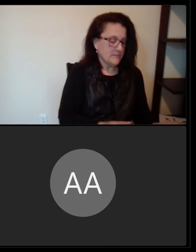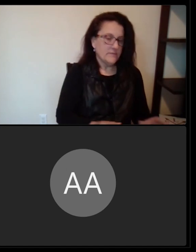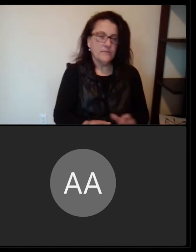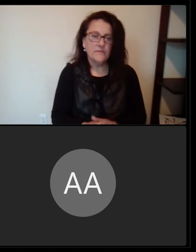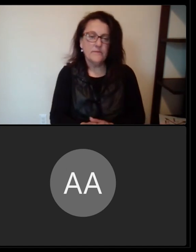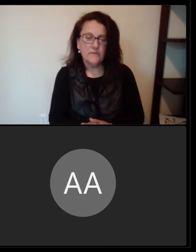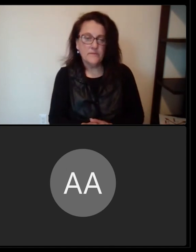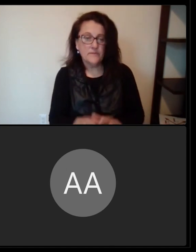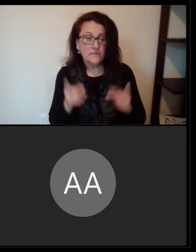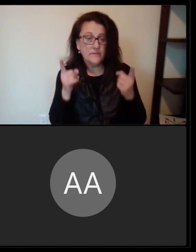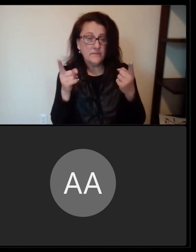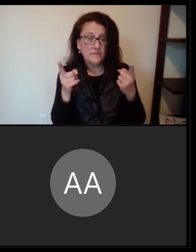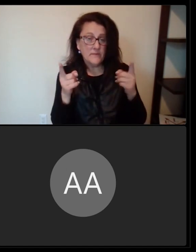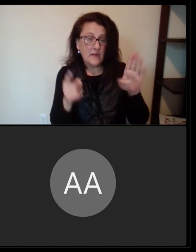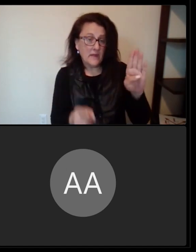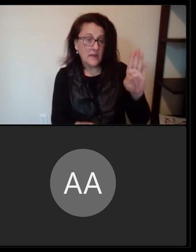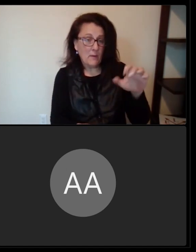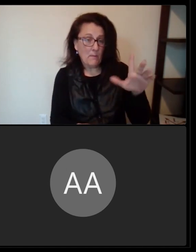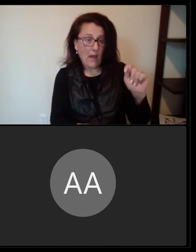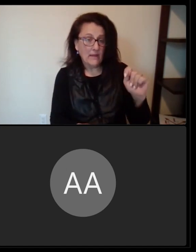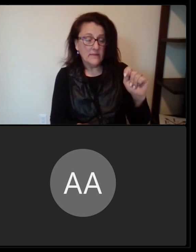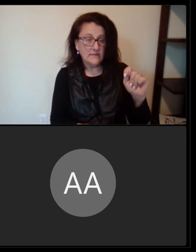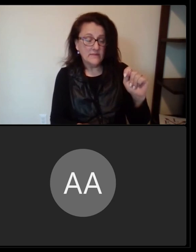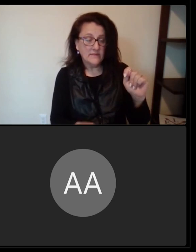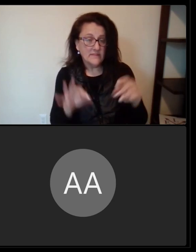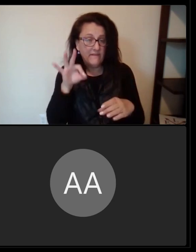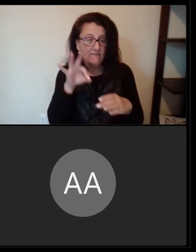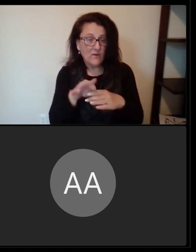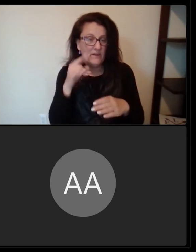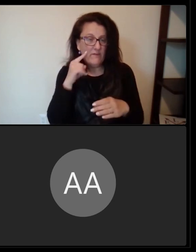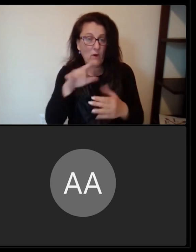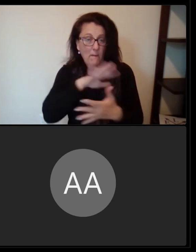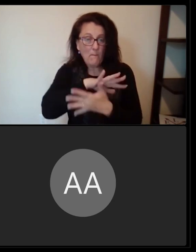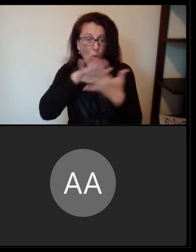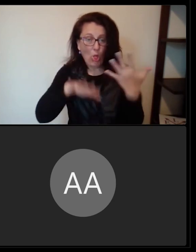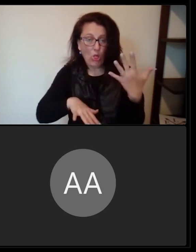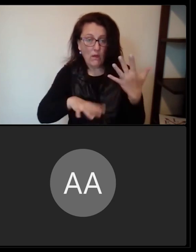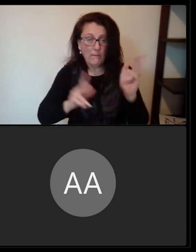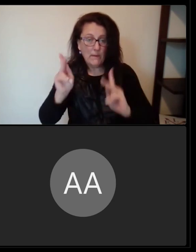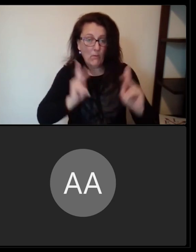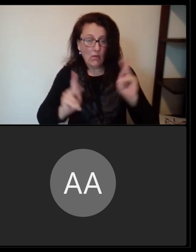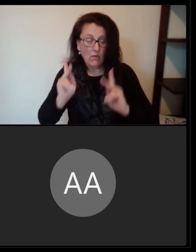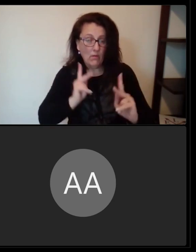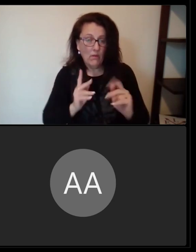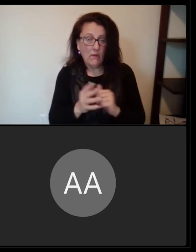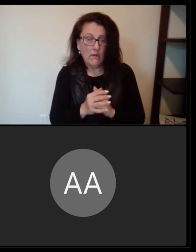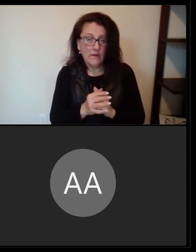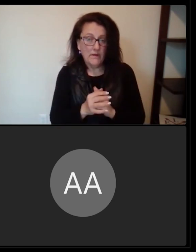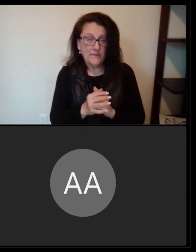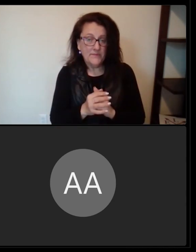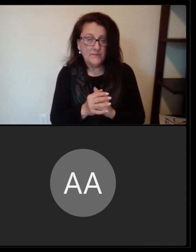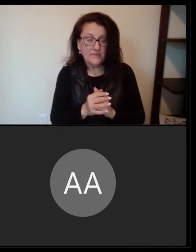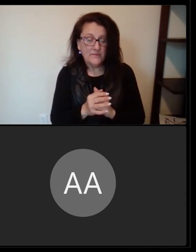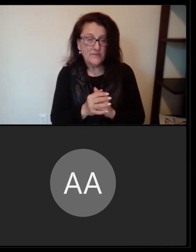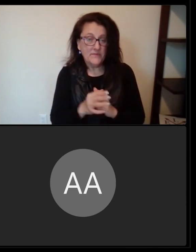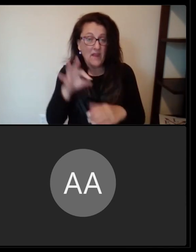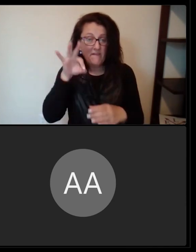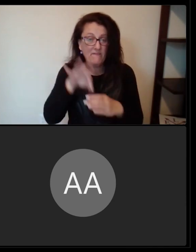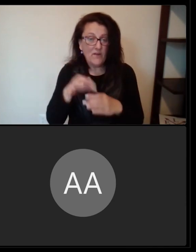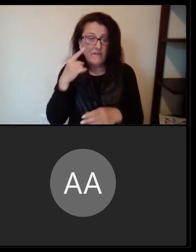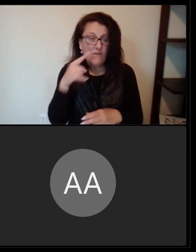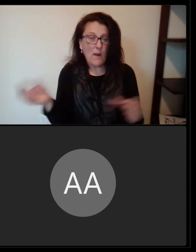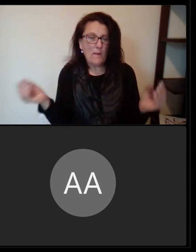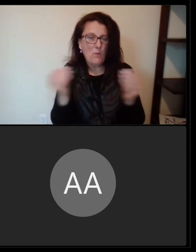overvote a ballot, that is voting for multiple contestants, or more accurately, voting for